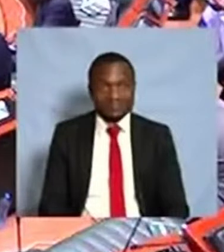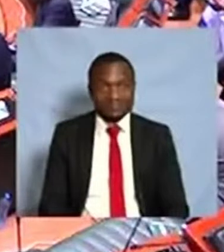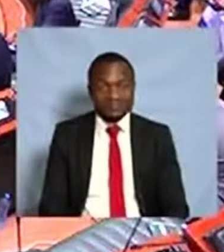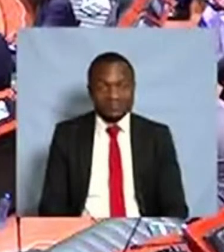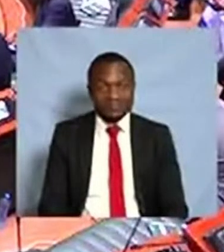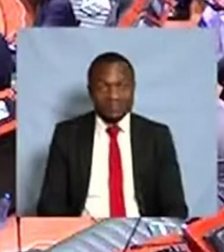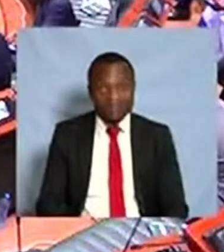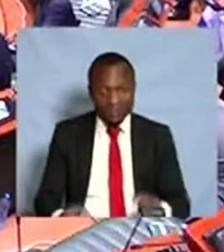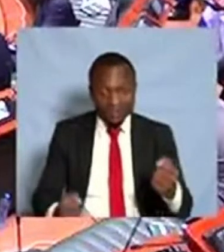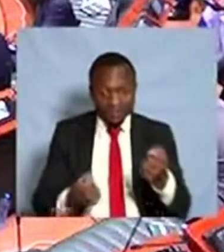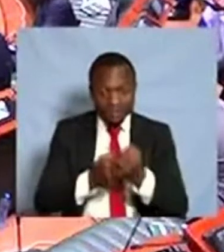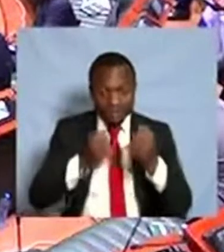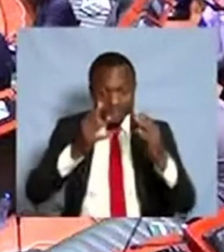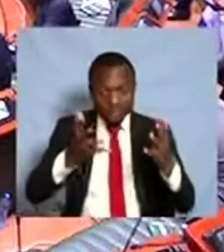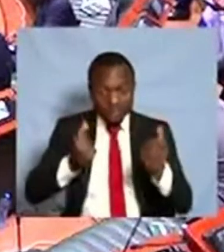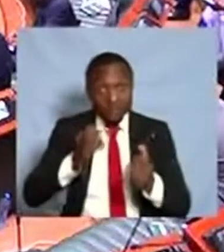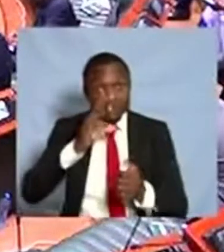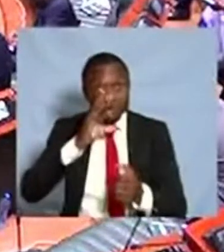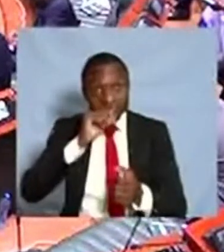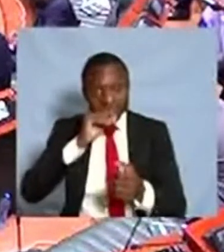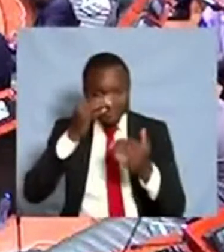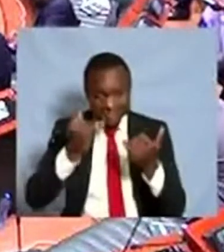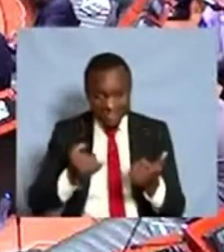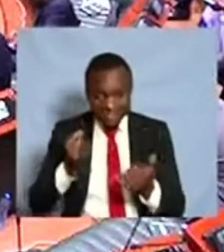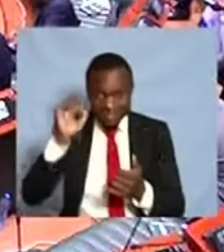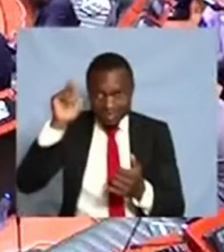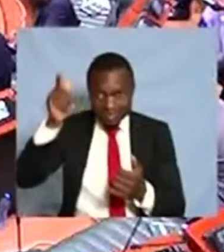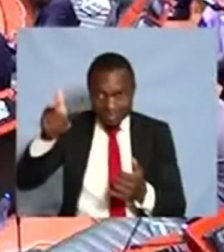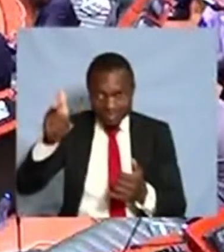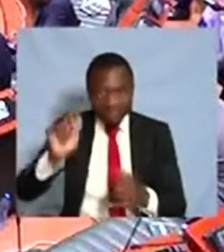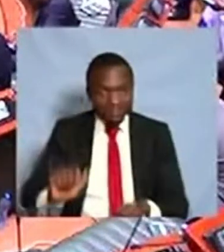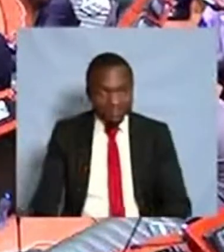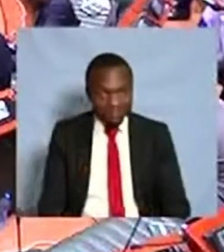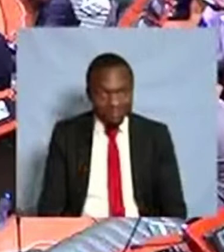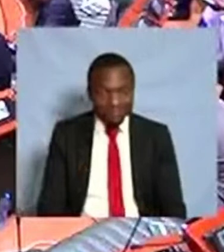Does the seconder wish to speak now or later?